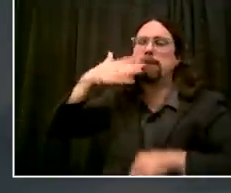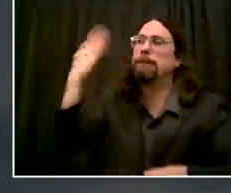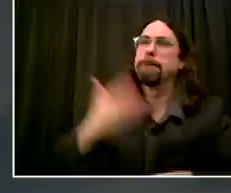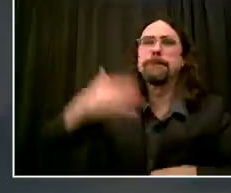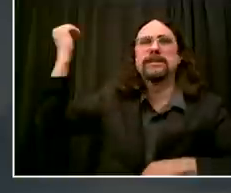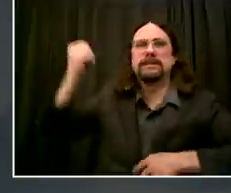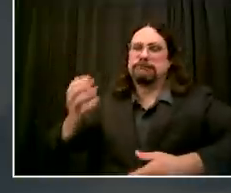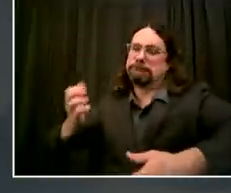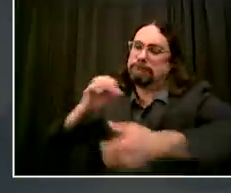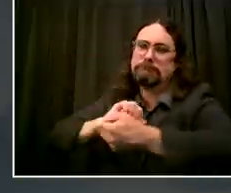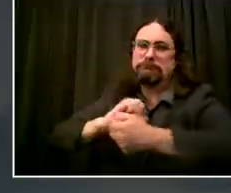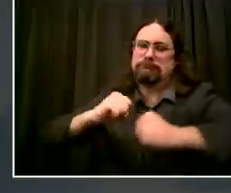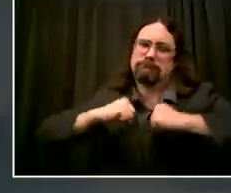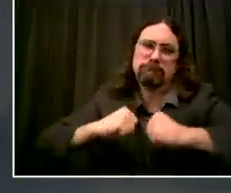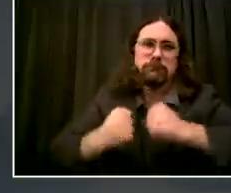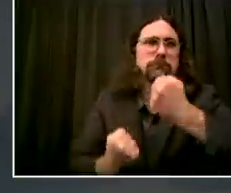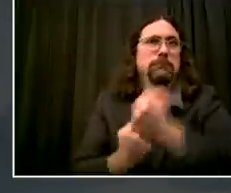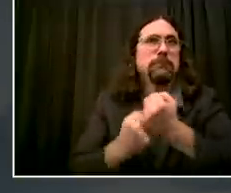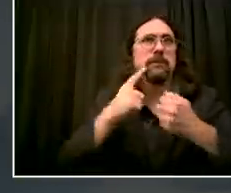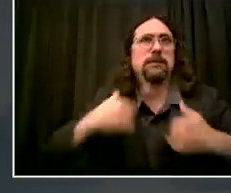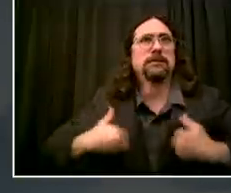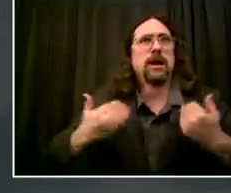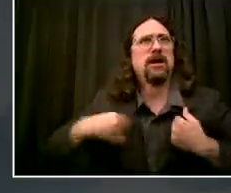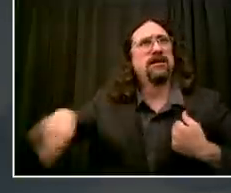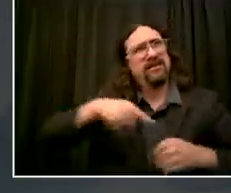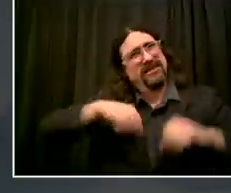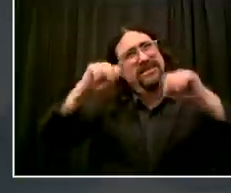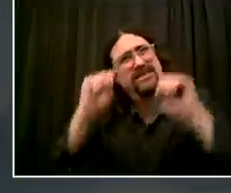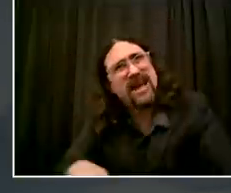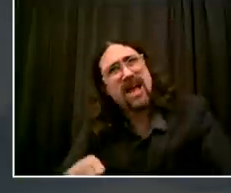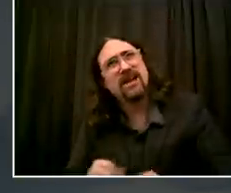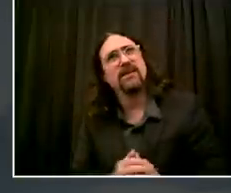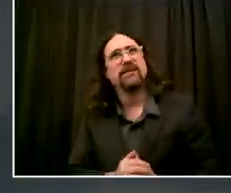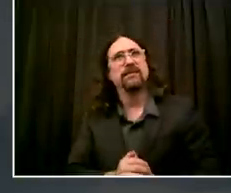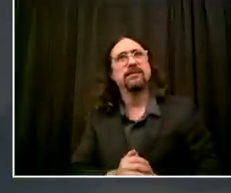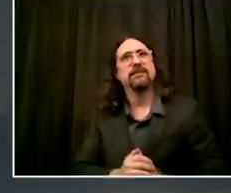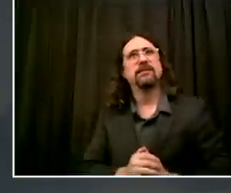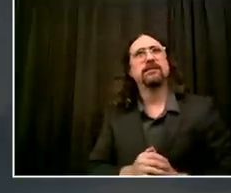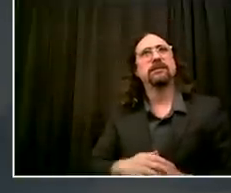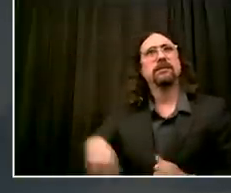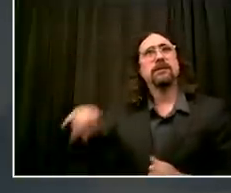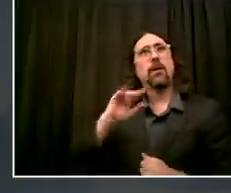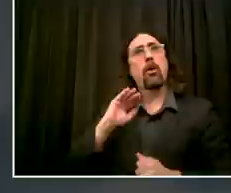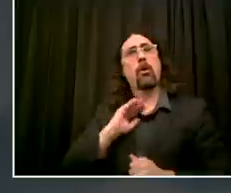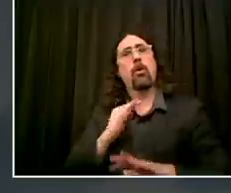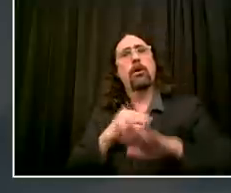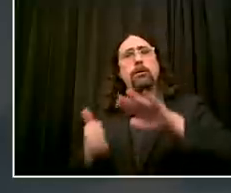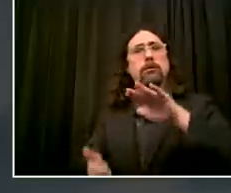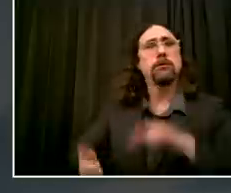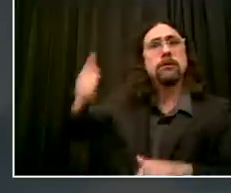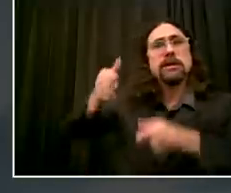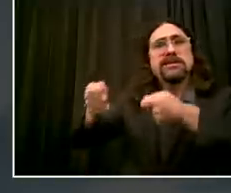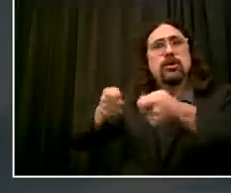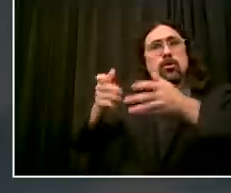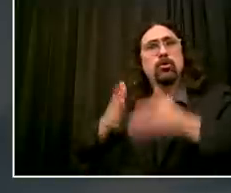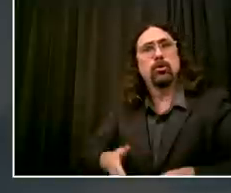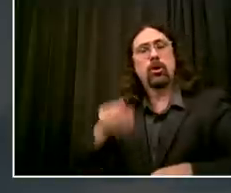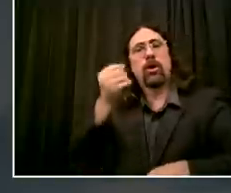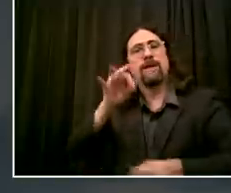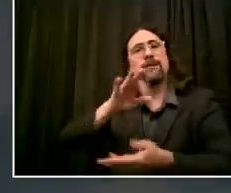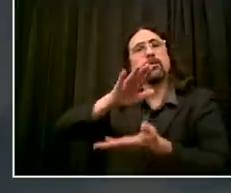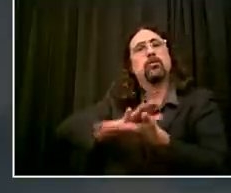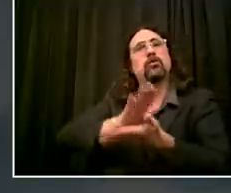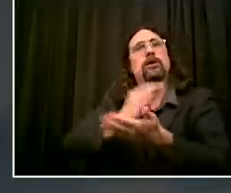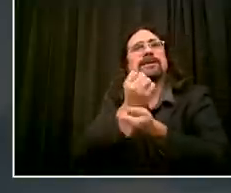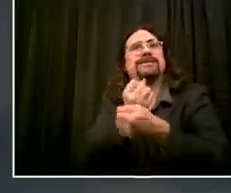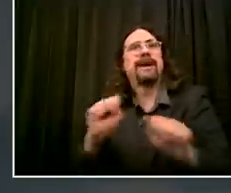positions specifically to guide us through this. And right, literally week one of the pandemic, we